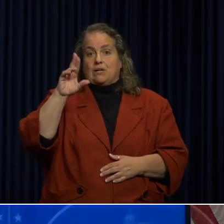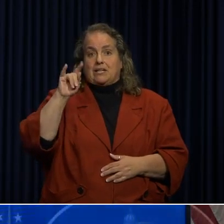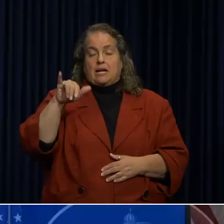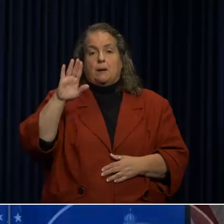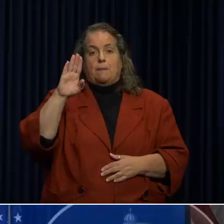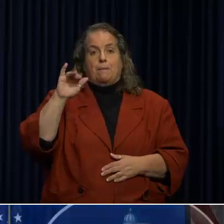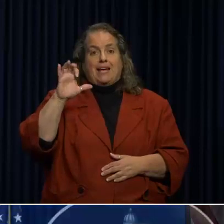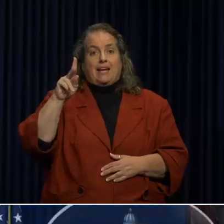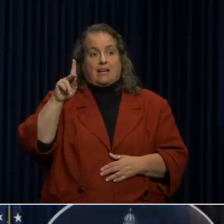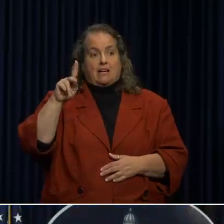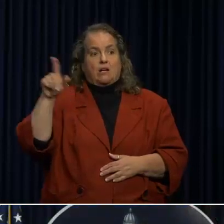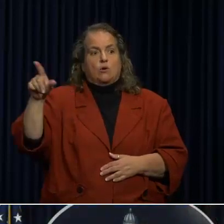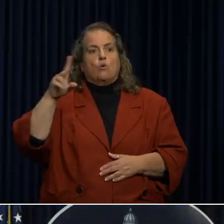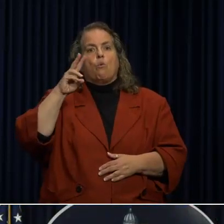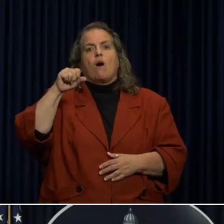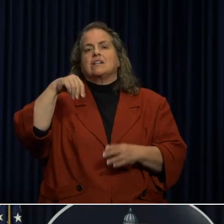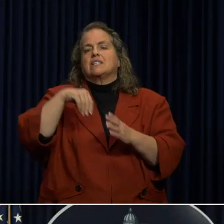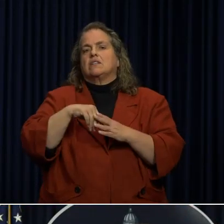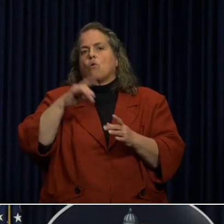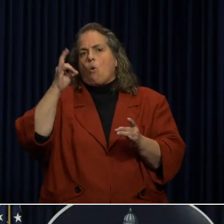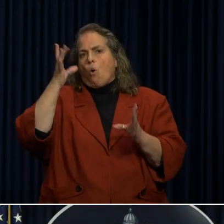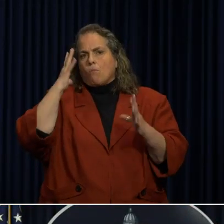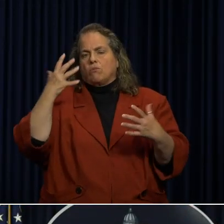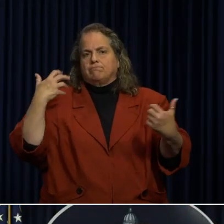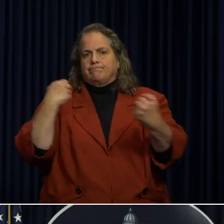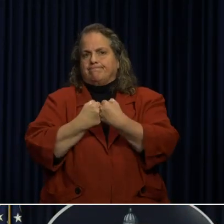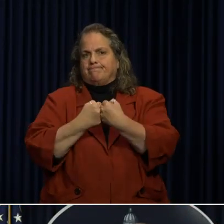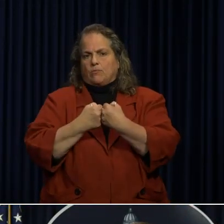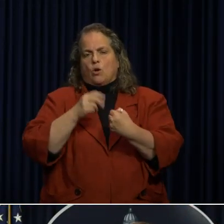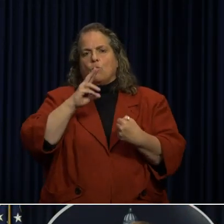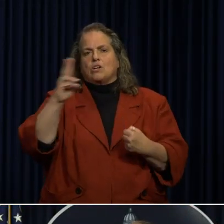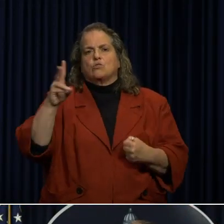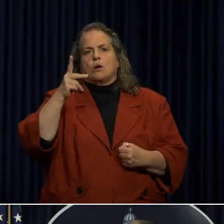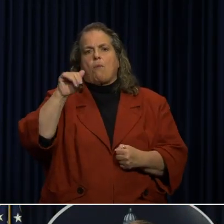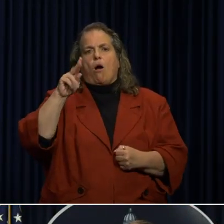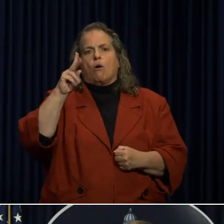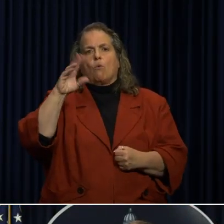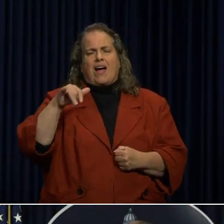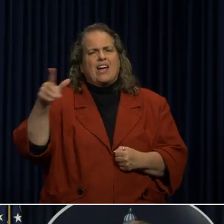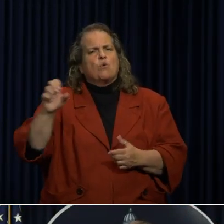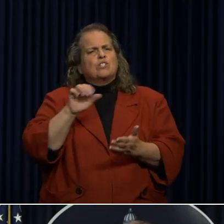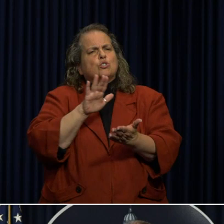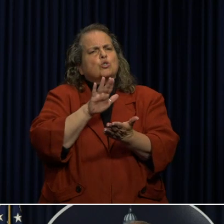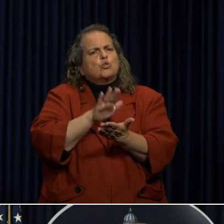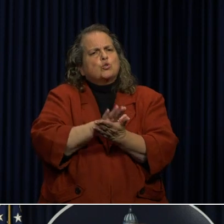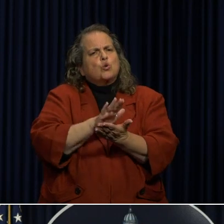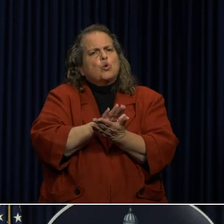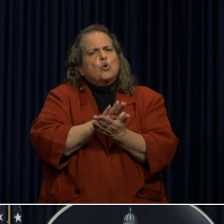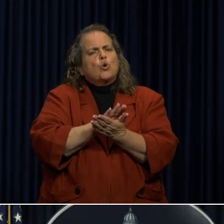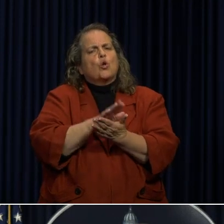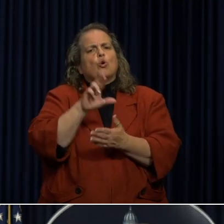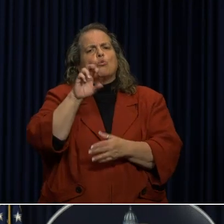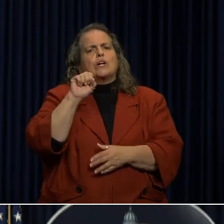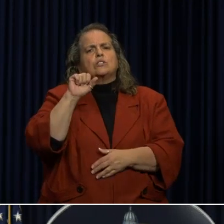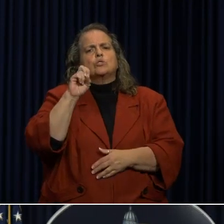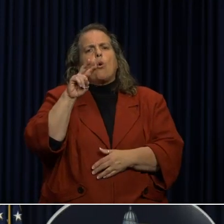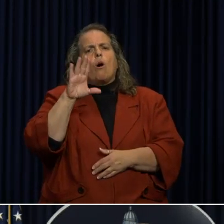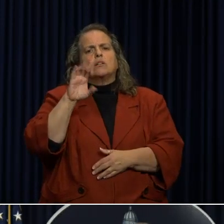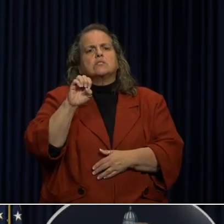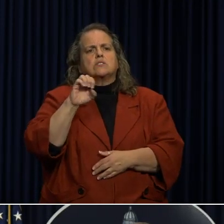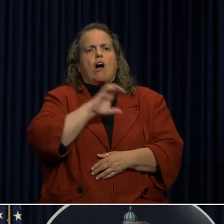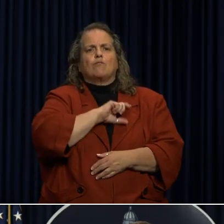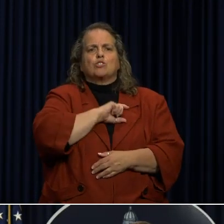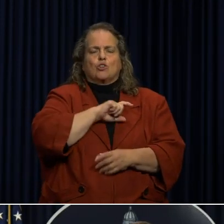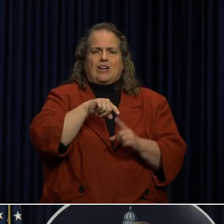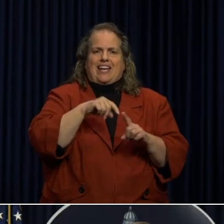fatal traffic accident on the Western Kentucky Parkway. He was a school resource officer at Hanson Elementary, but